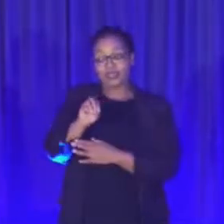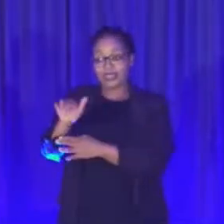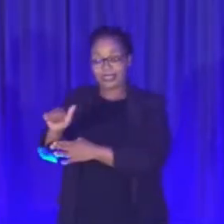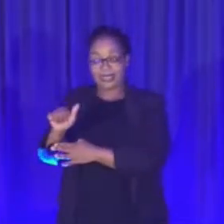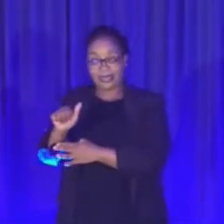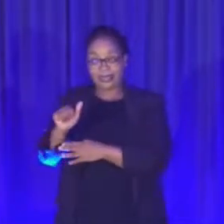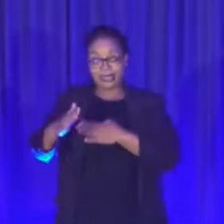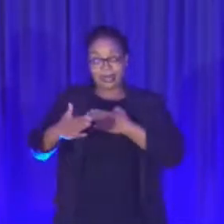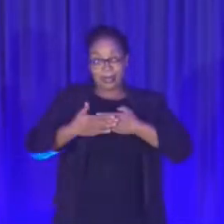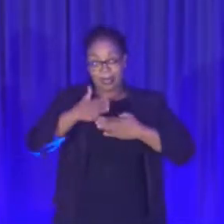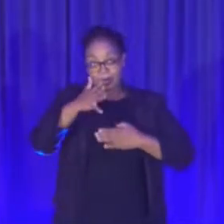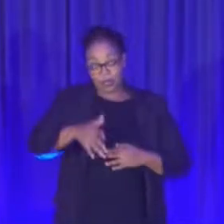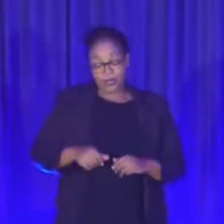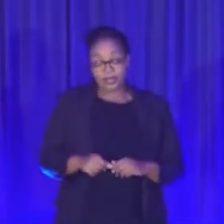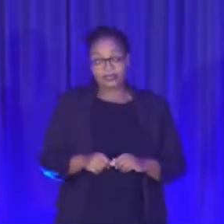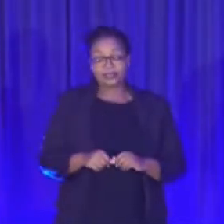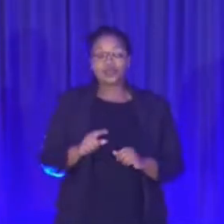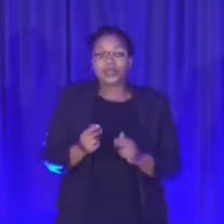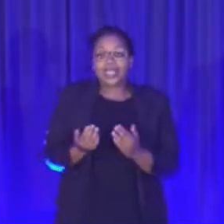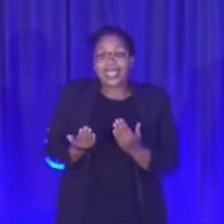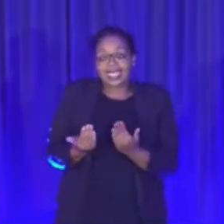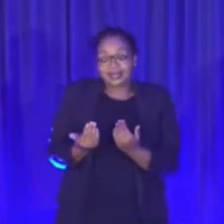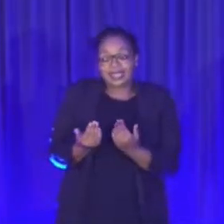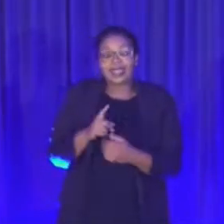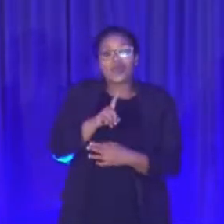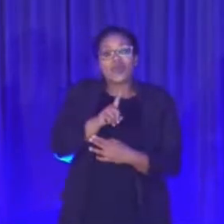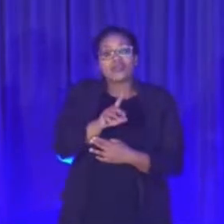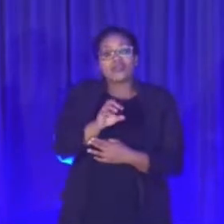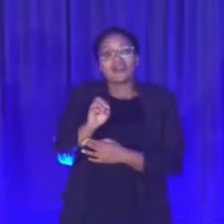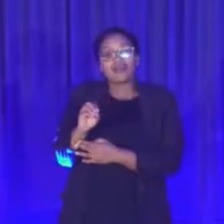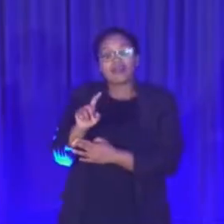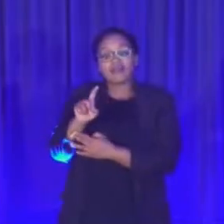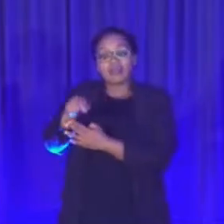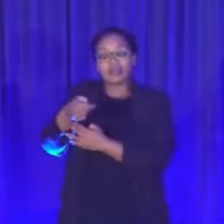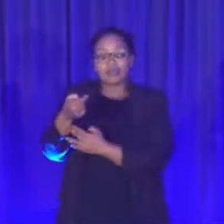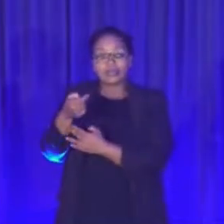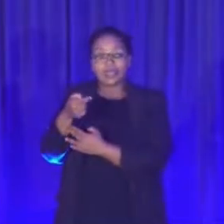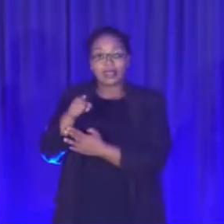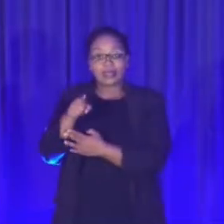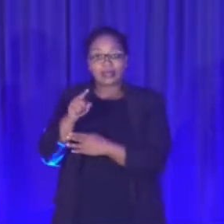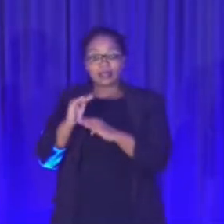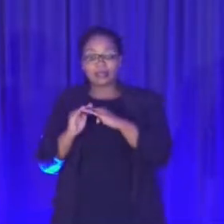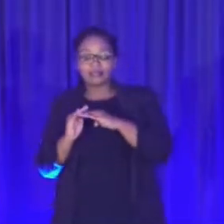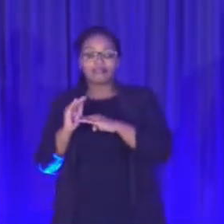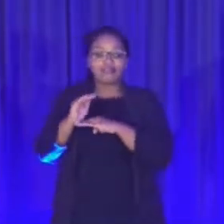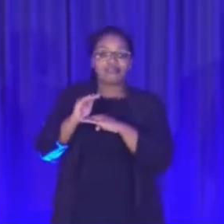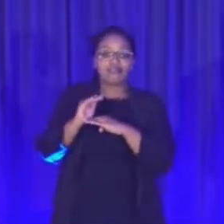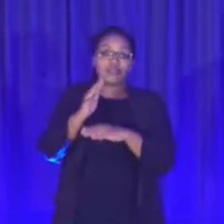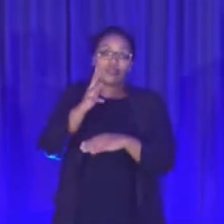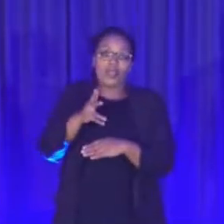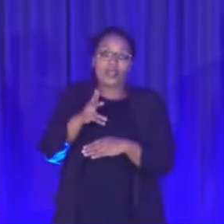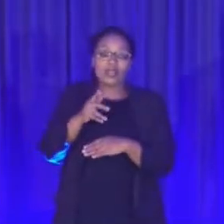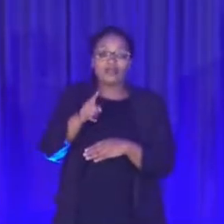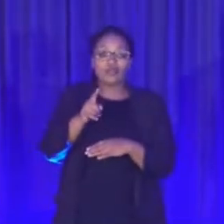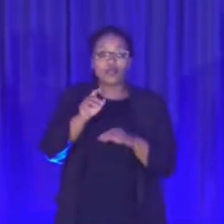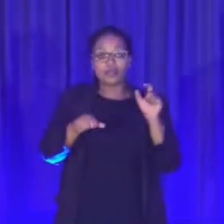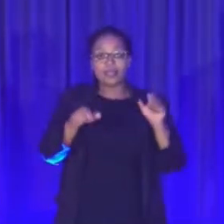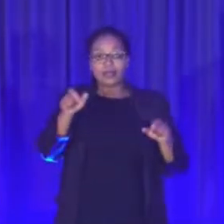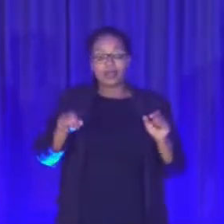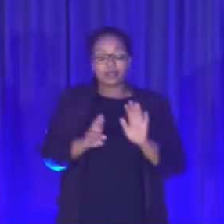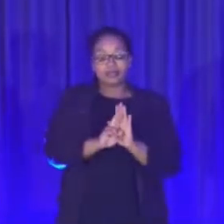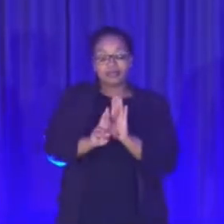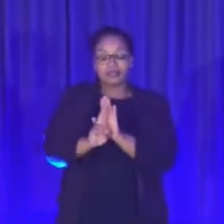the 100,000 mark in terms of prospective candidates for the elections. In